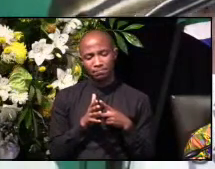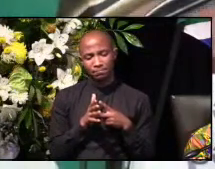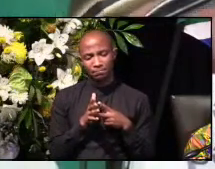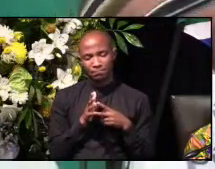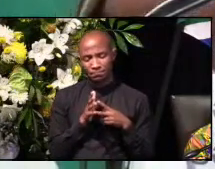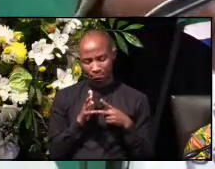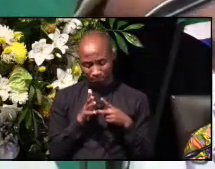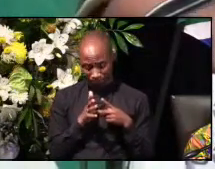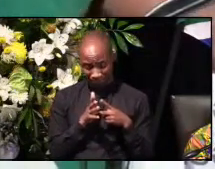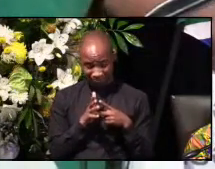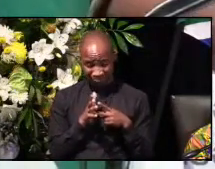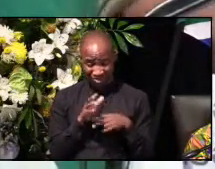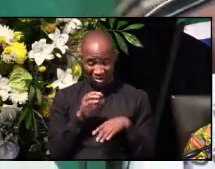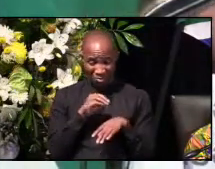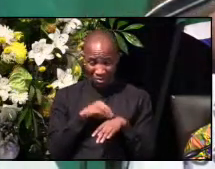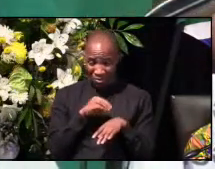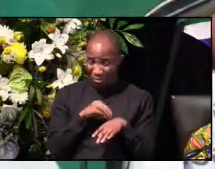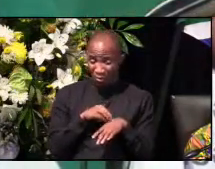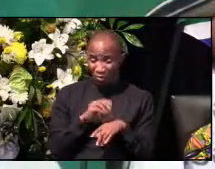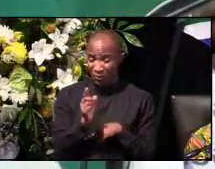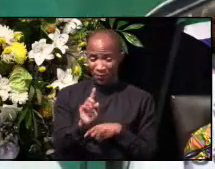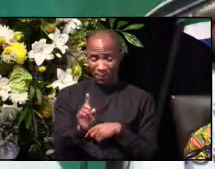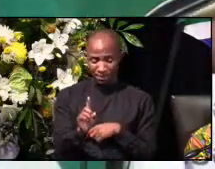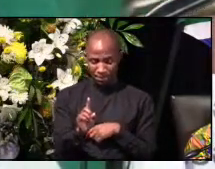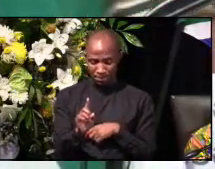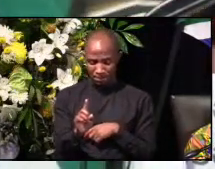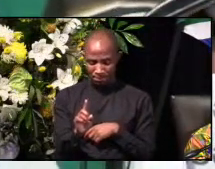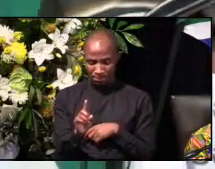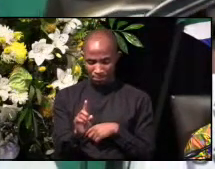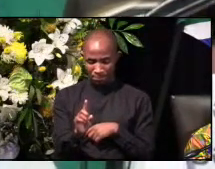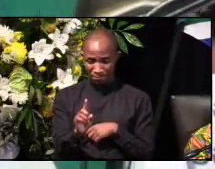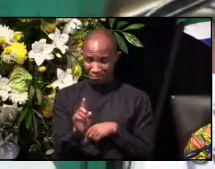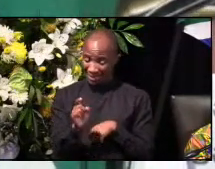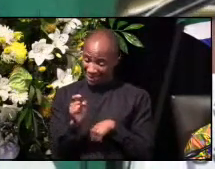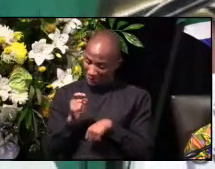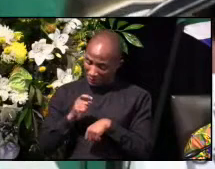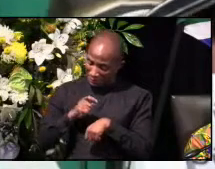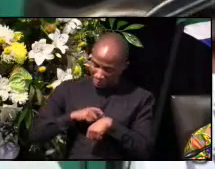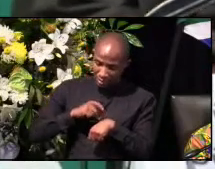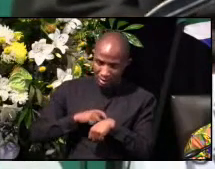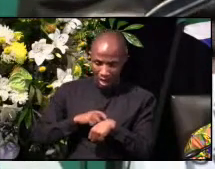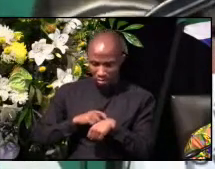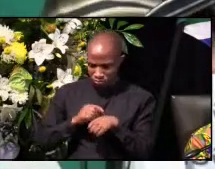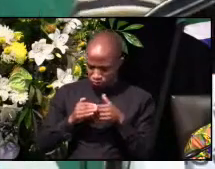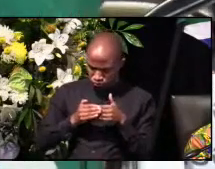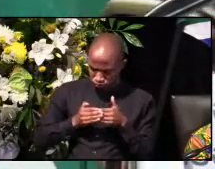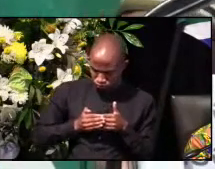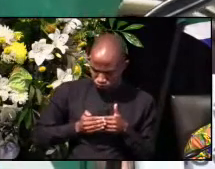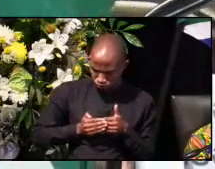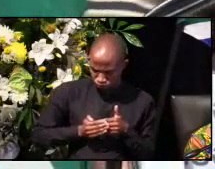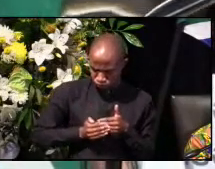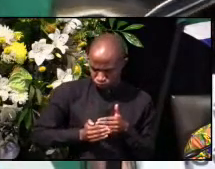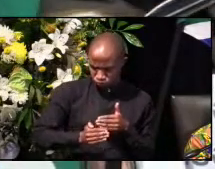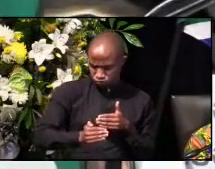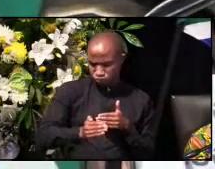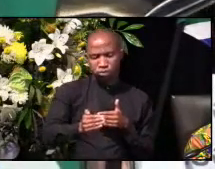is how over time the eye of the needle